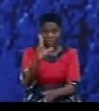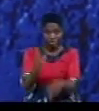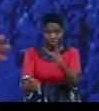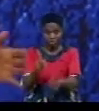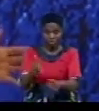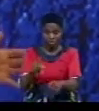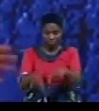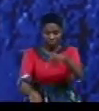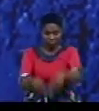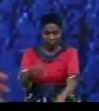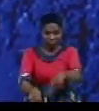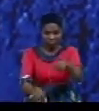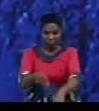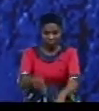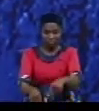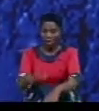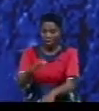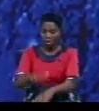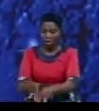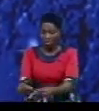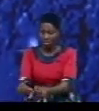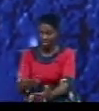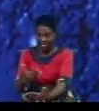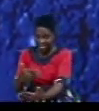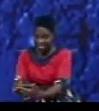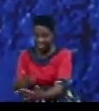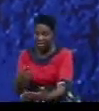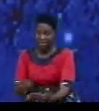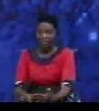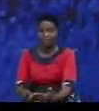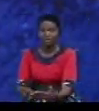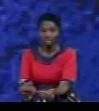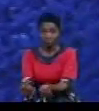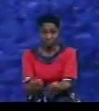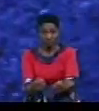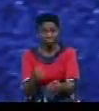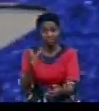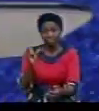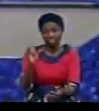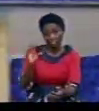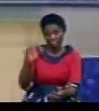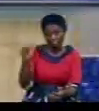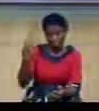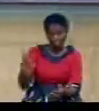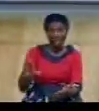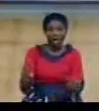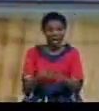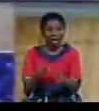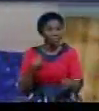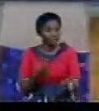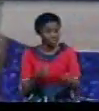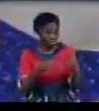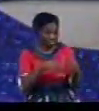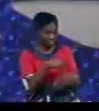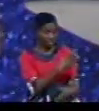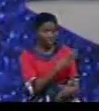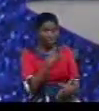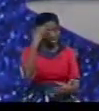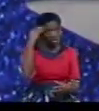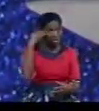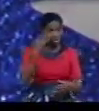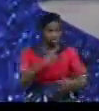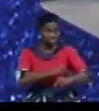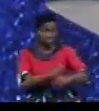near the door of the car and as we came out the head of security there